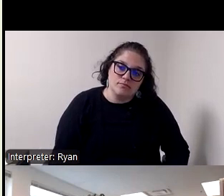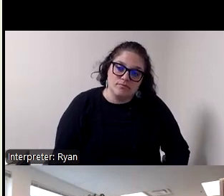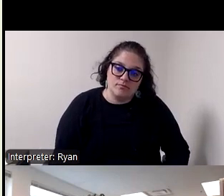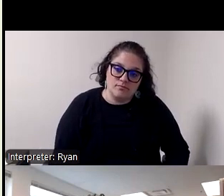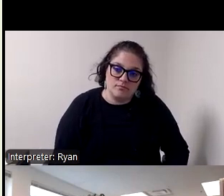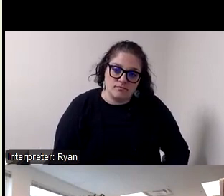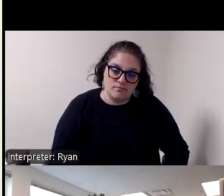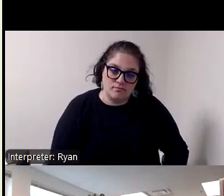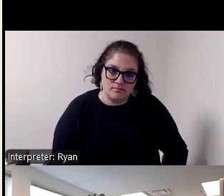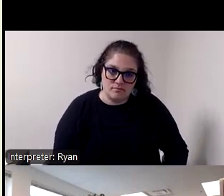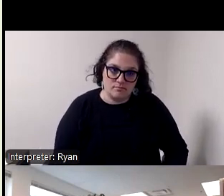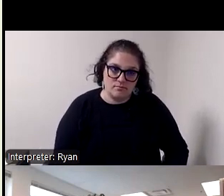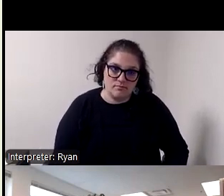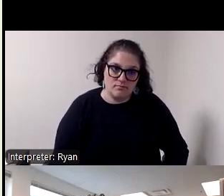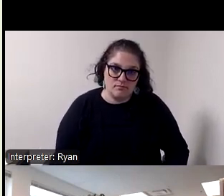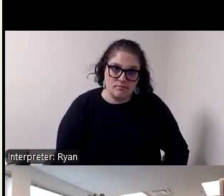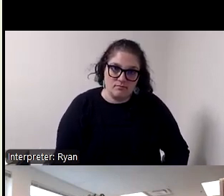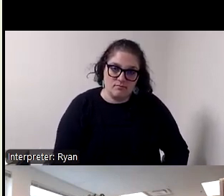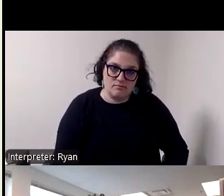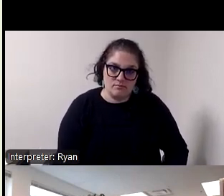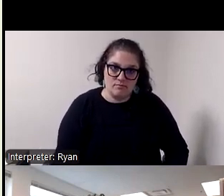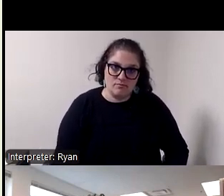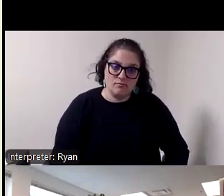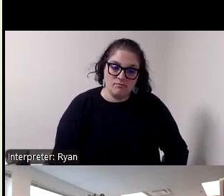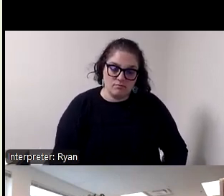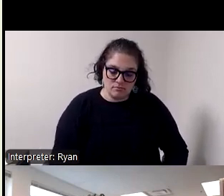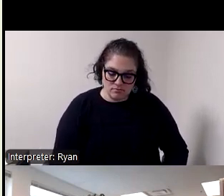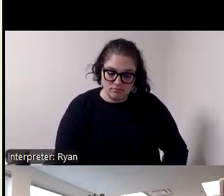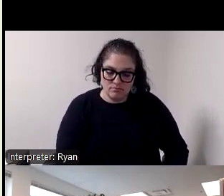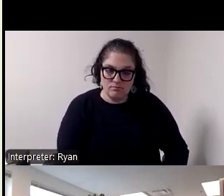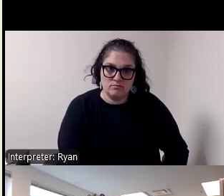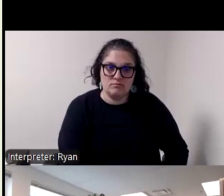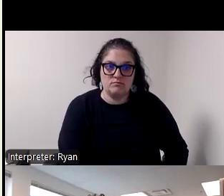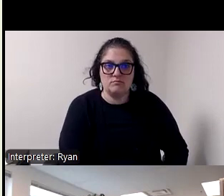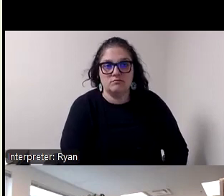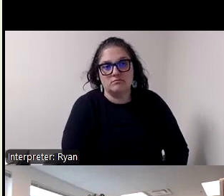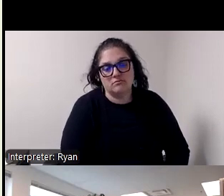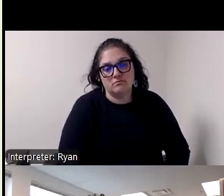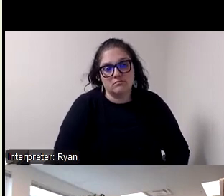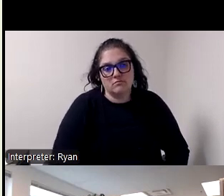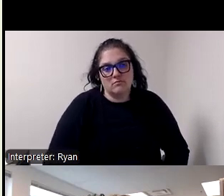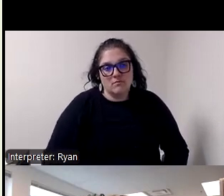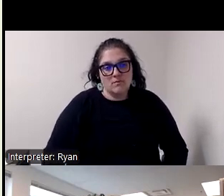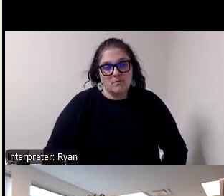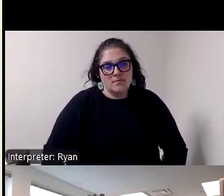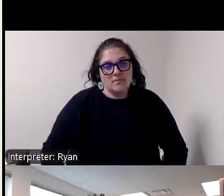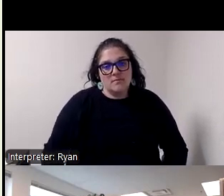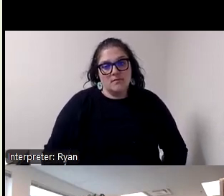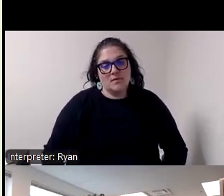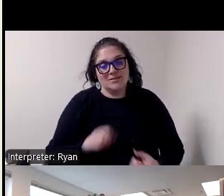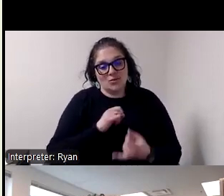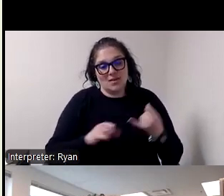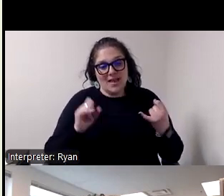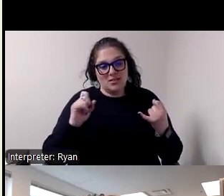And let's see. So looks like the last question on my frequently